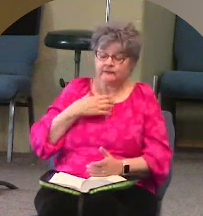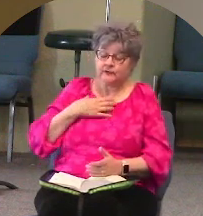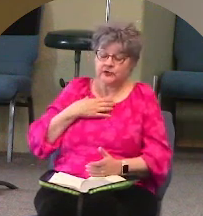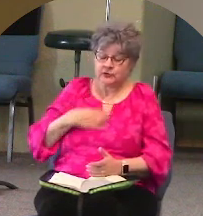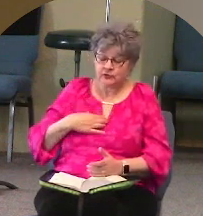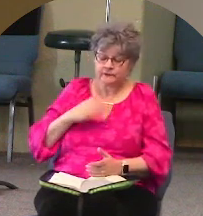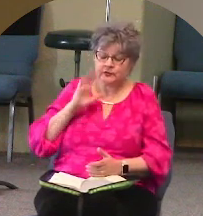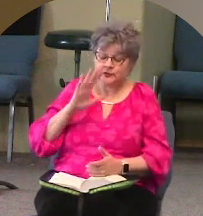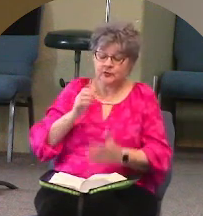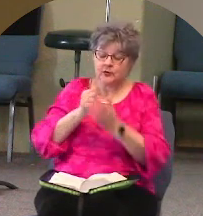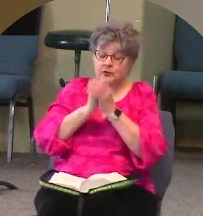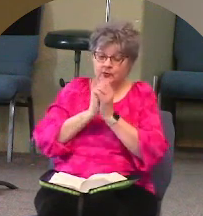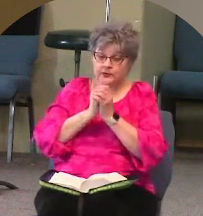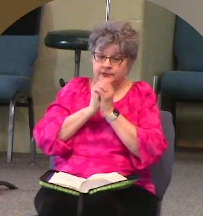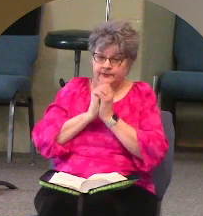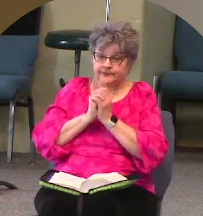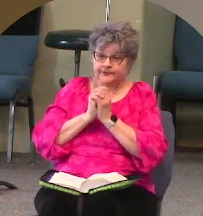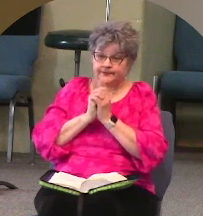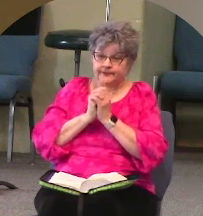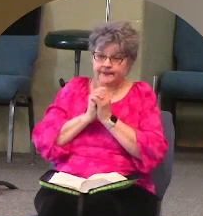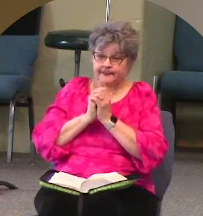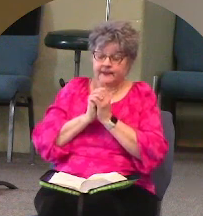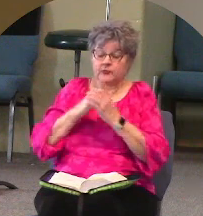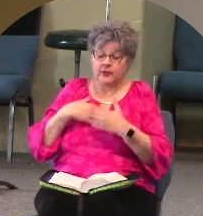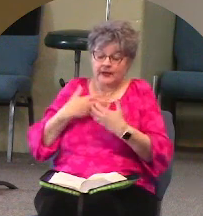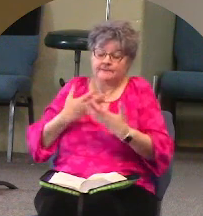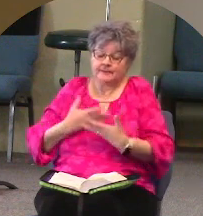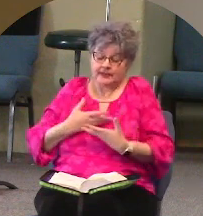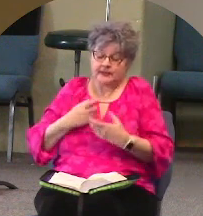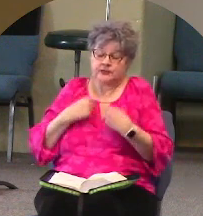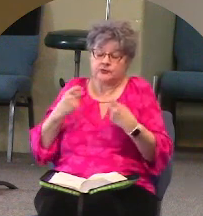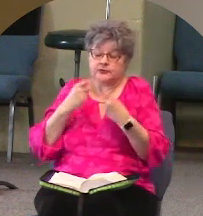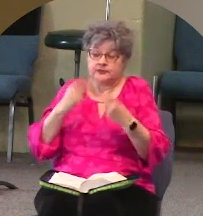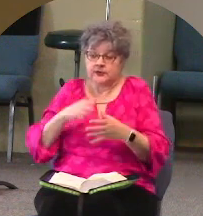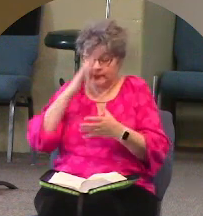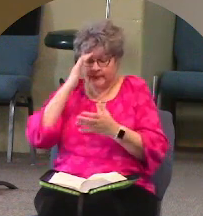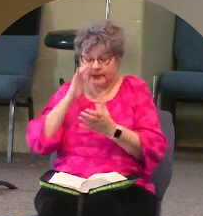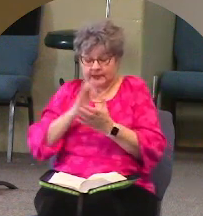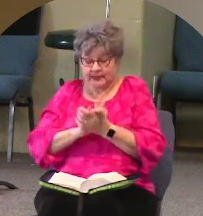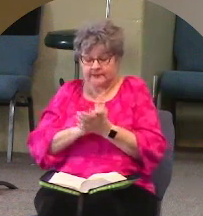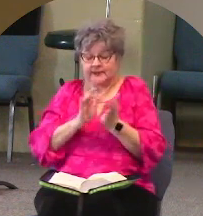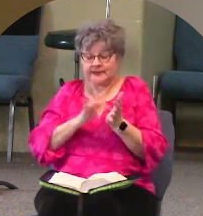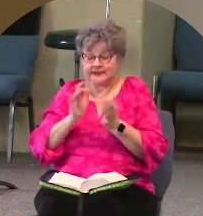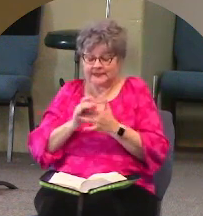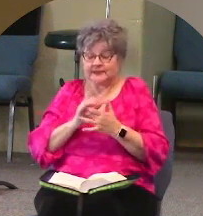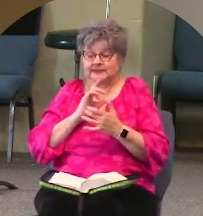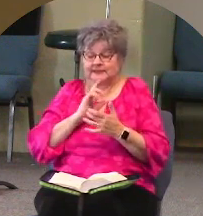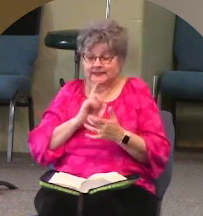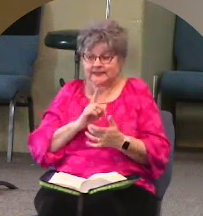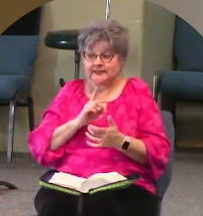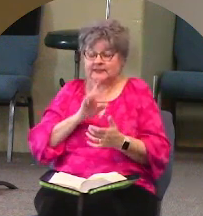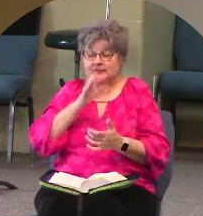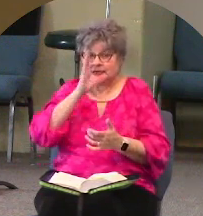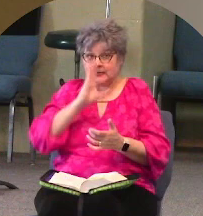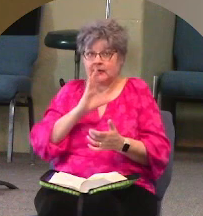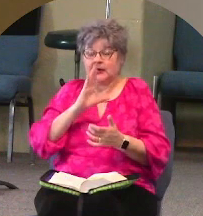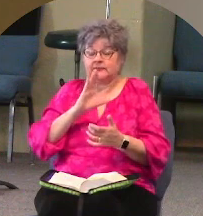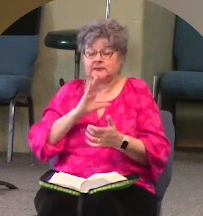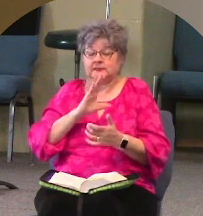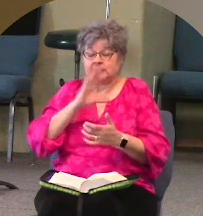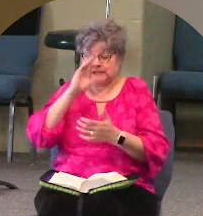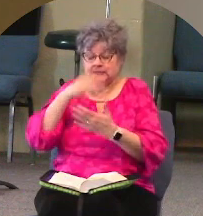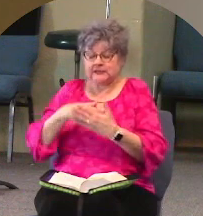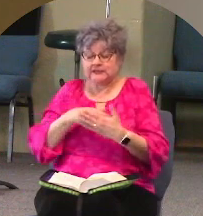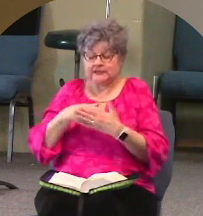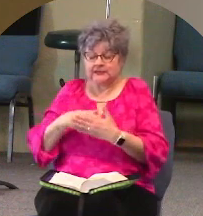your worship. So admit that you're a sinner. Believe that I am God's son, that I am the Messiah, that I am the way, the truth, and the